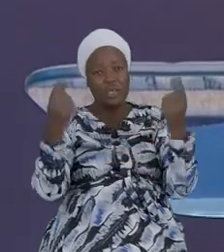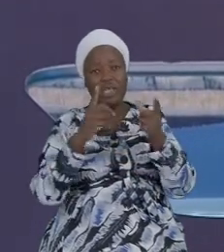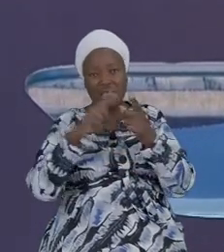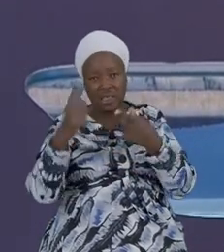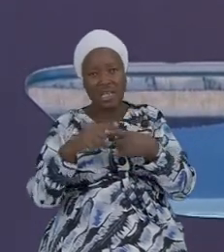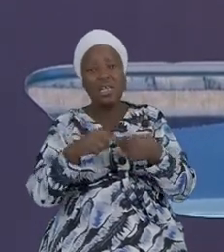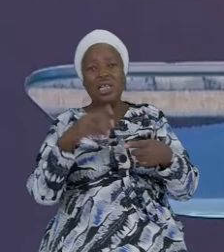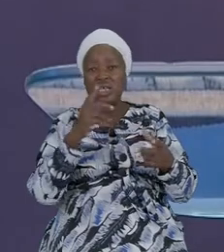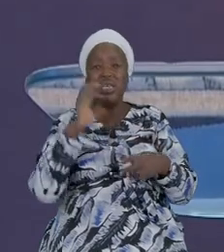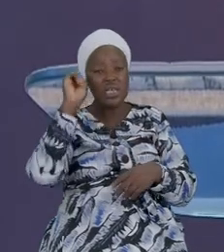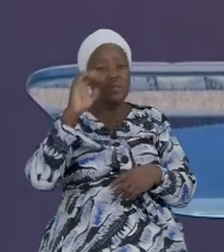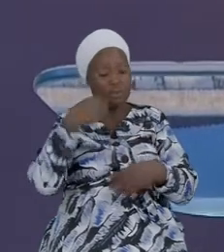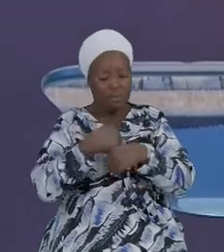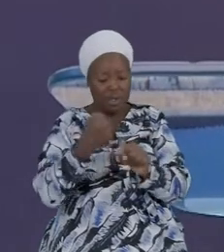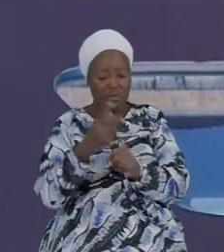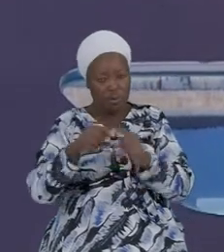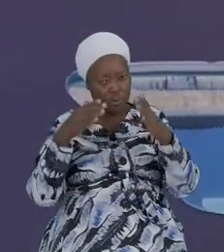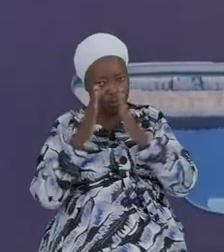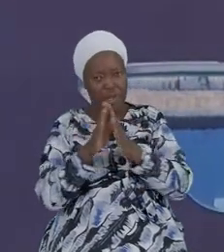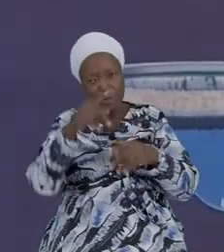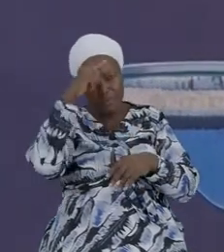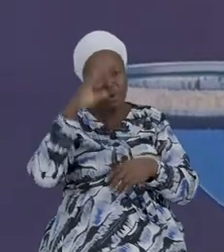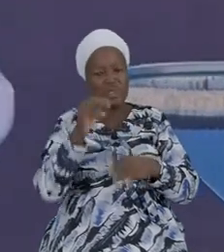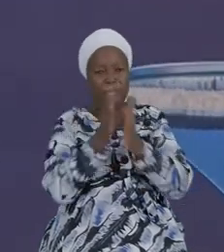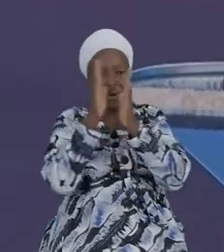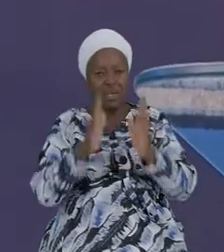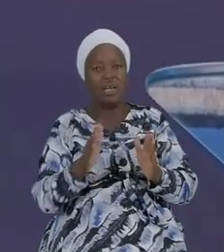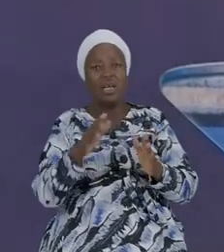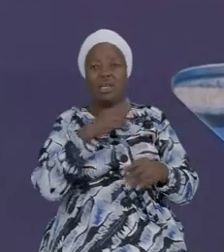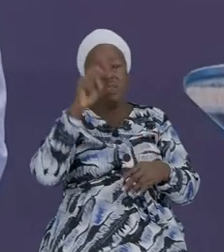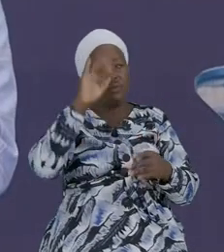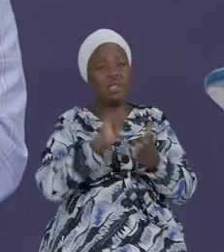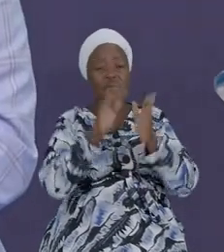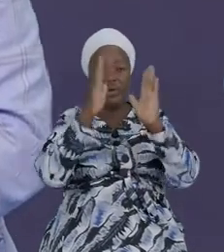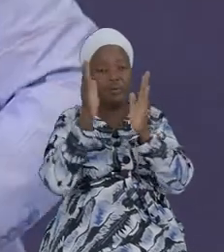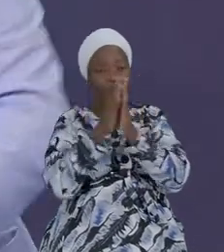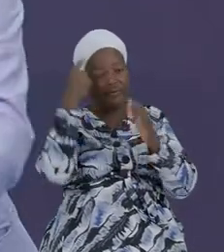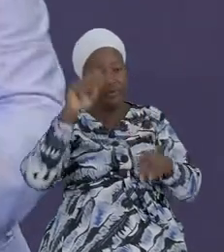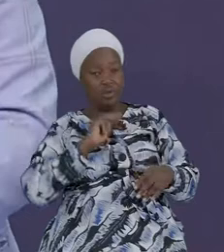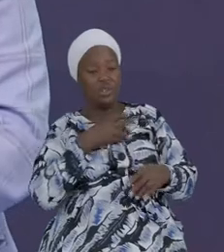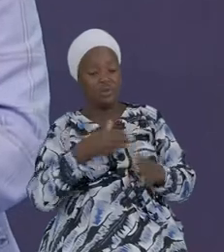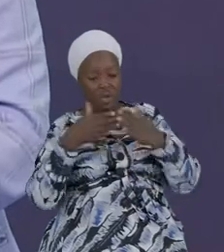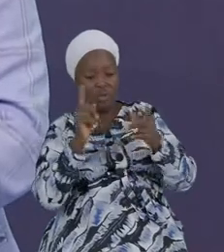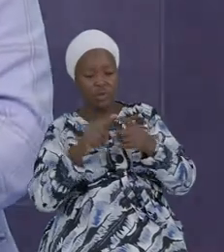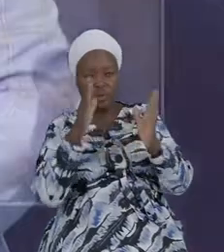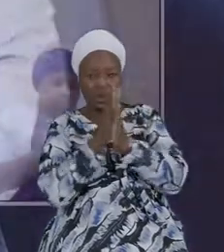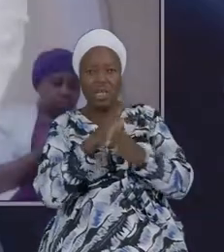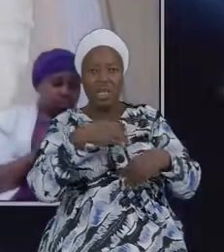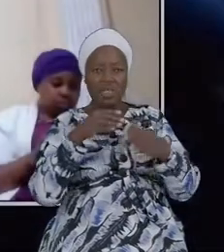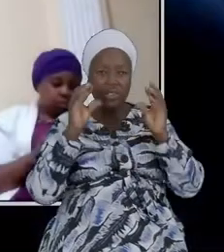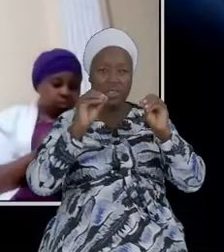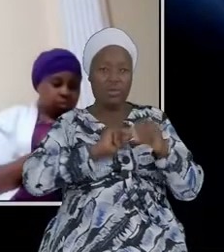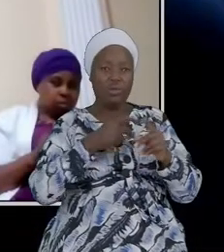the intercessor. He teaches us to pray. He leads us to pray. He moves us to pray.